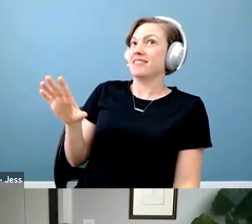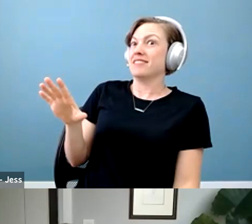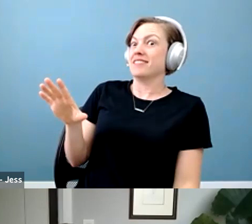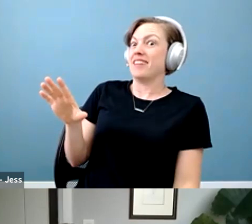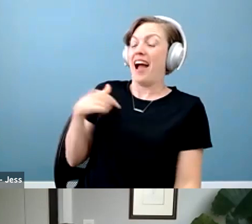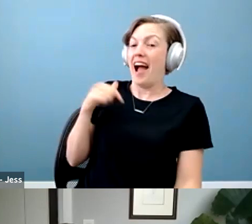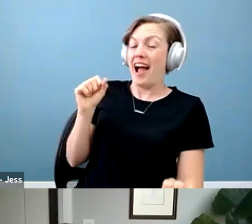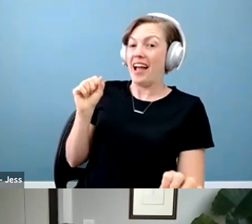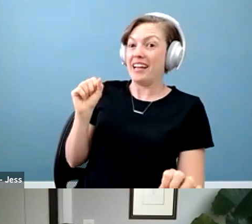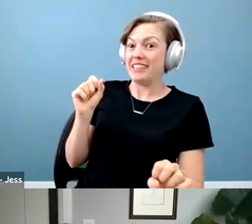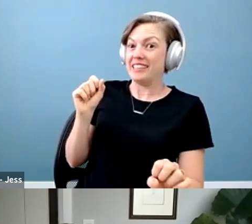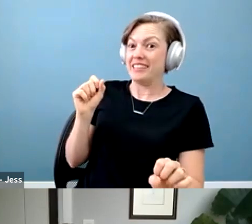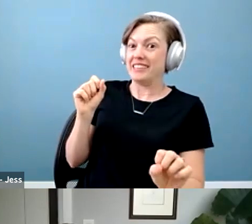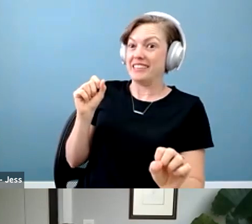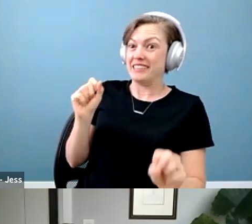I cannot hope to answer that.